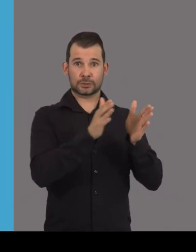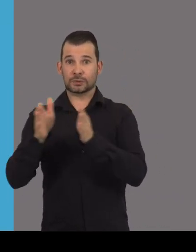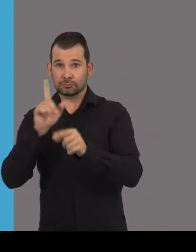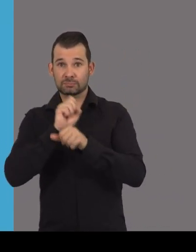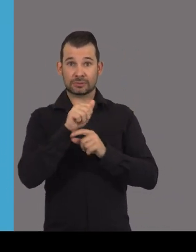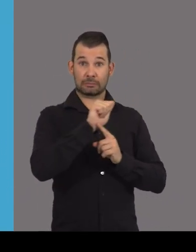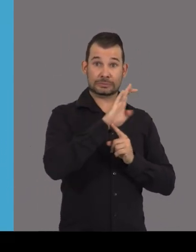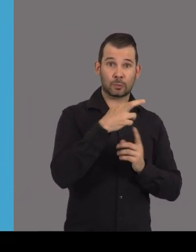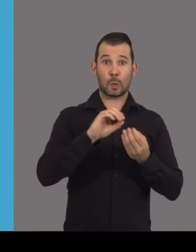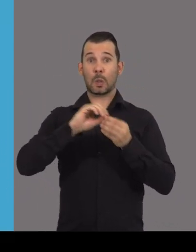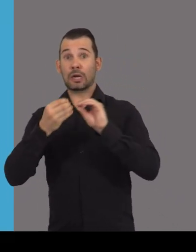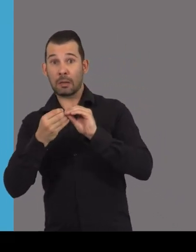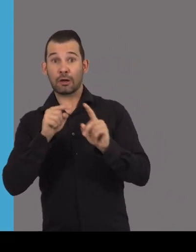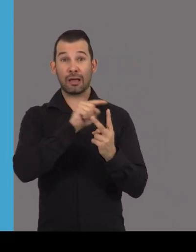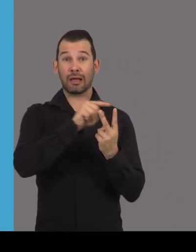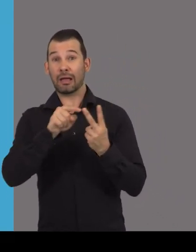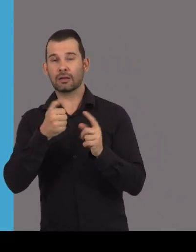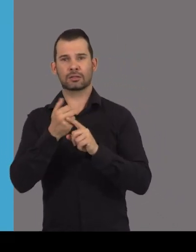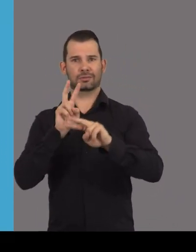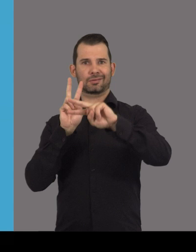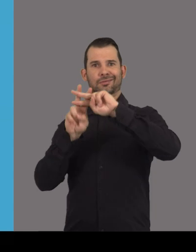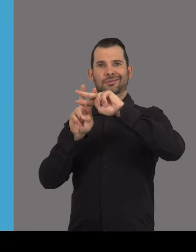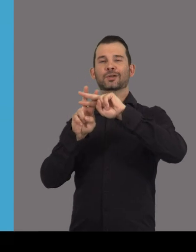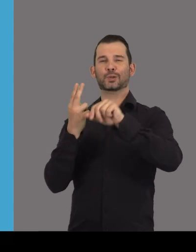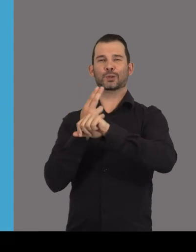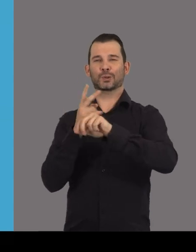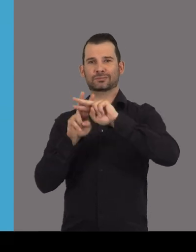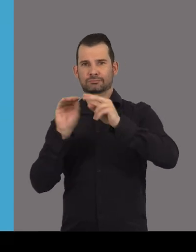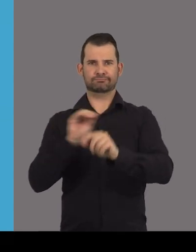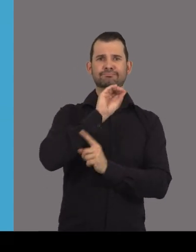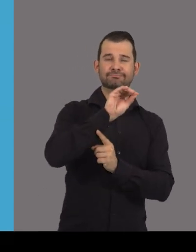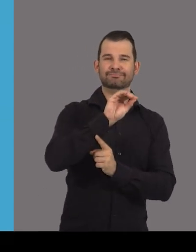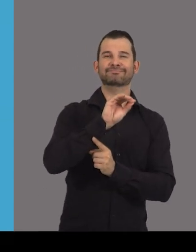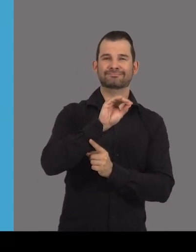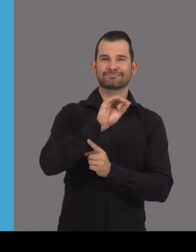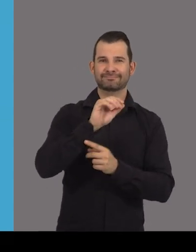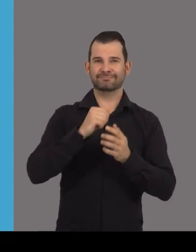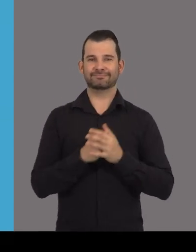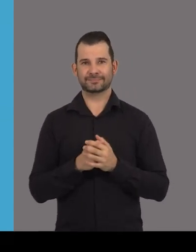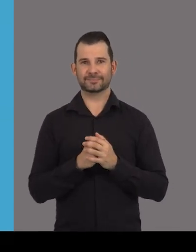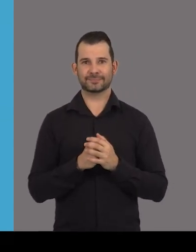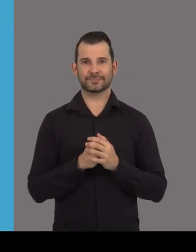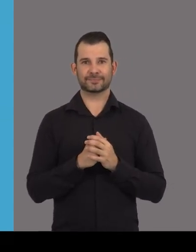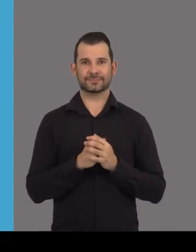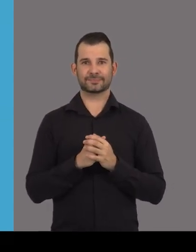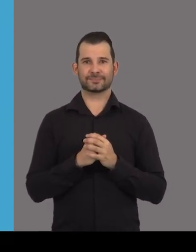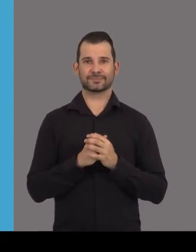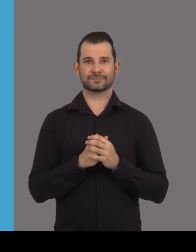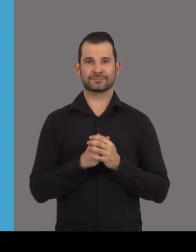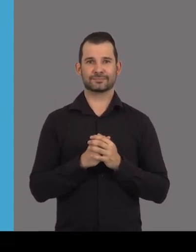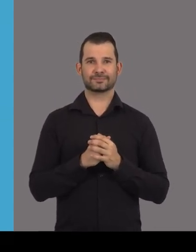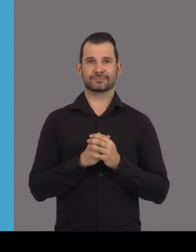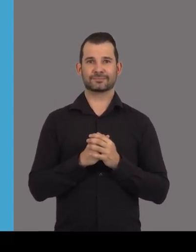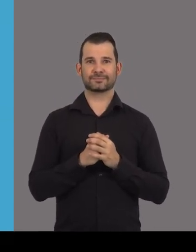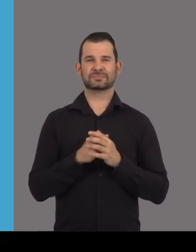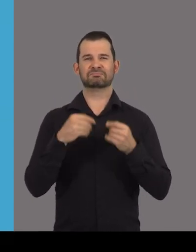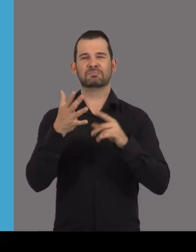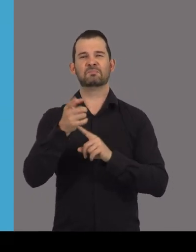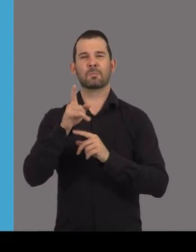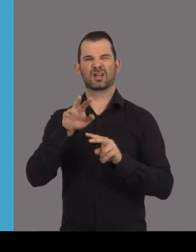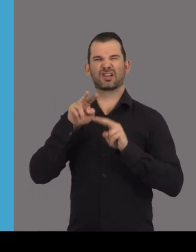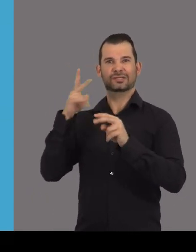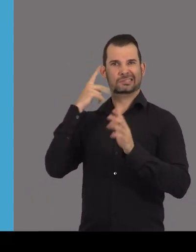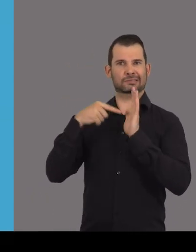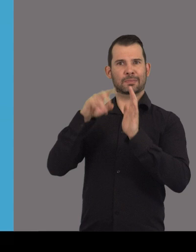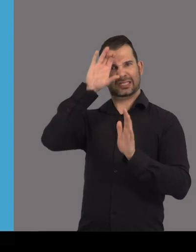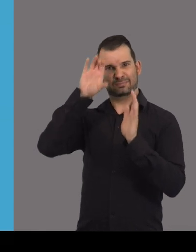forth. To indicate whether a sequence will be alphabetic or numeric, the number sign or hashtag is used. I will give you a moment